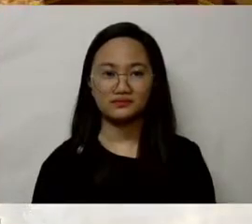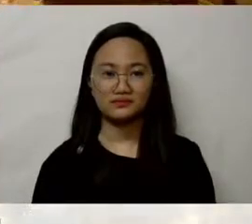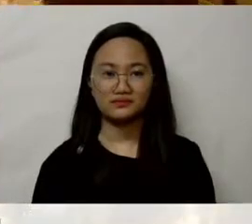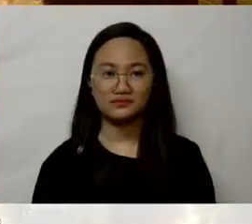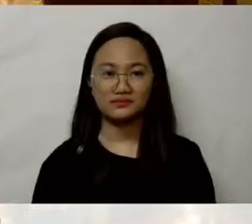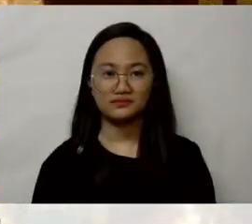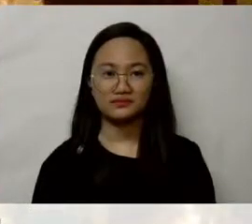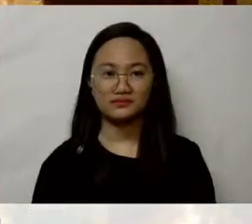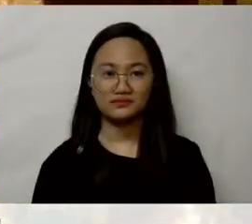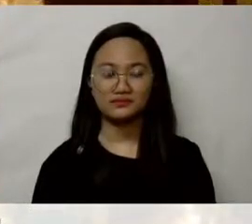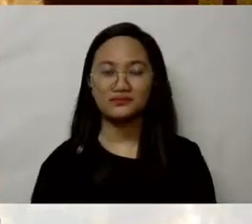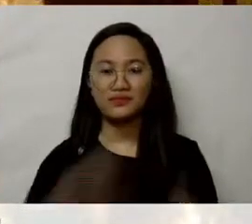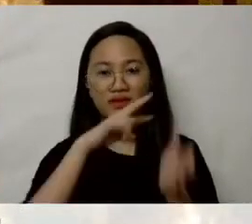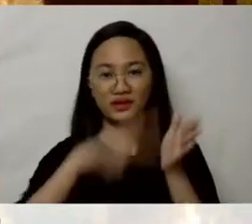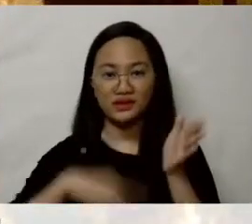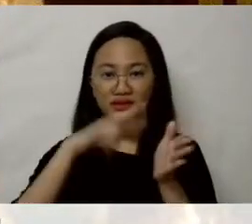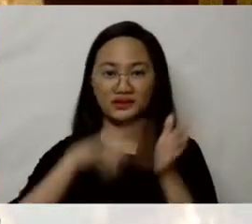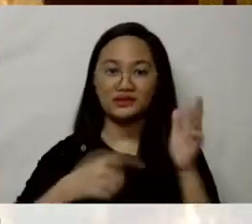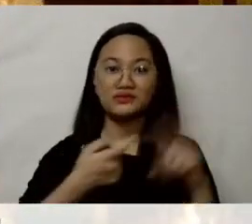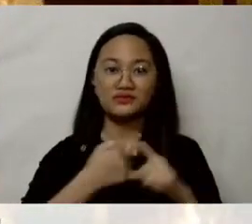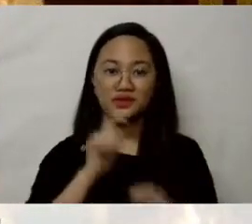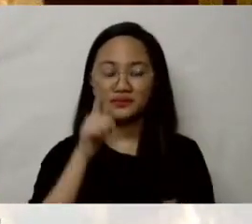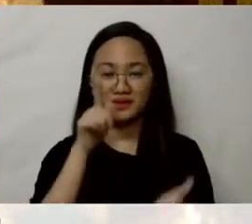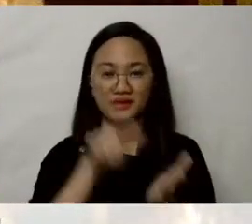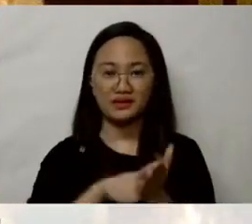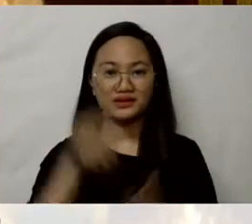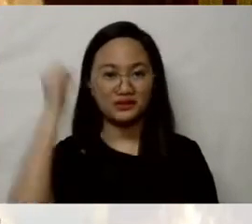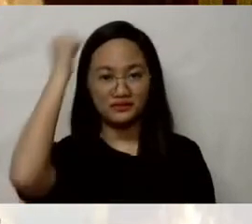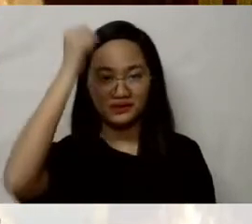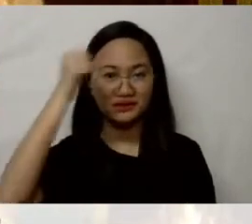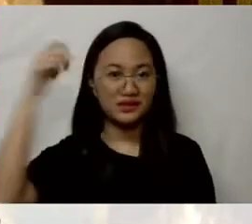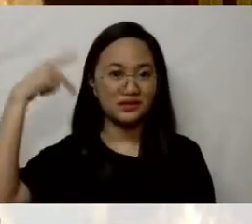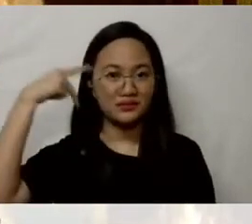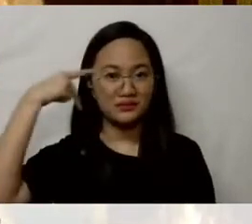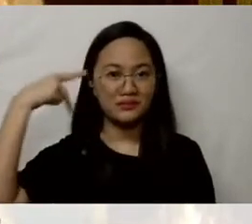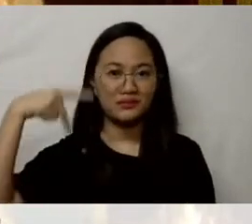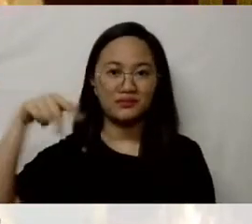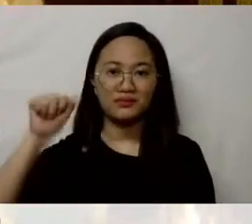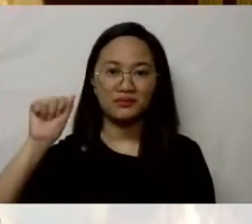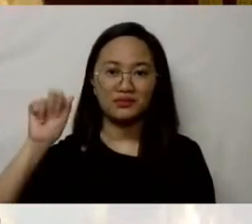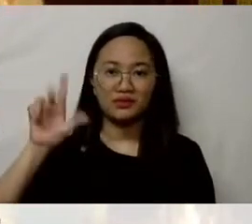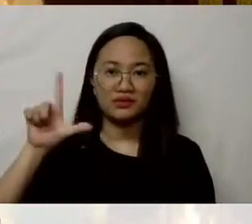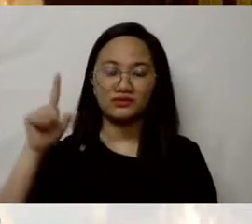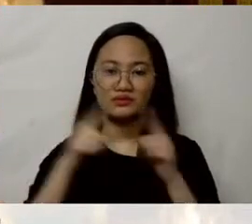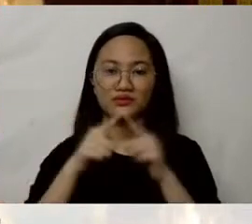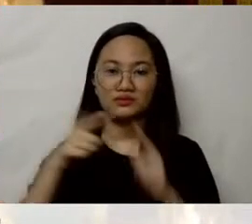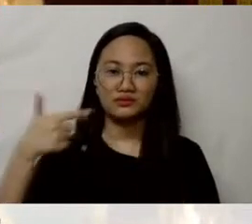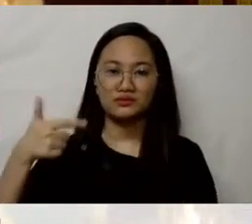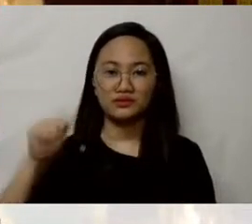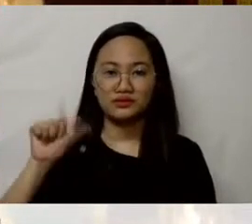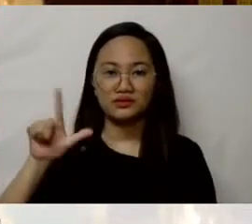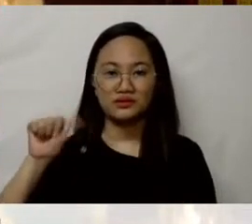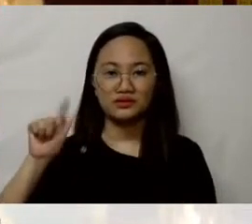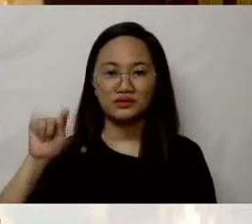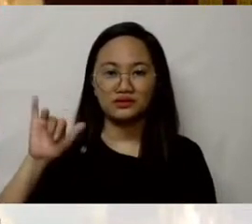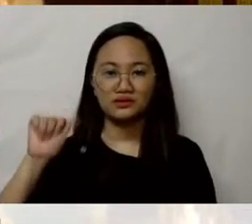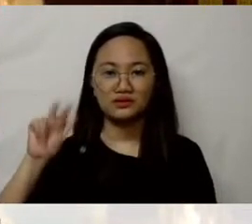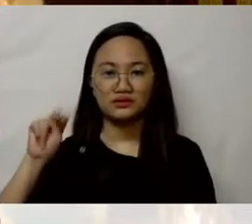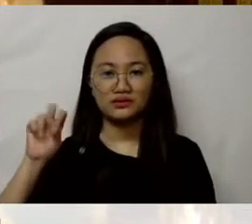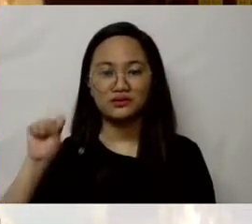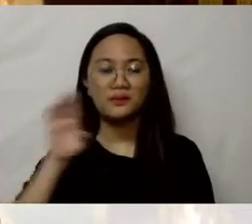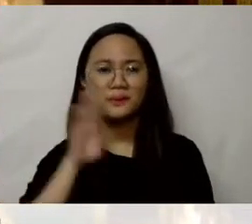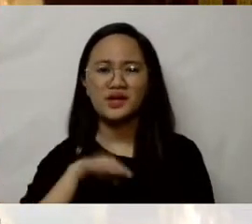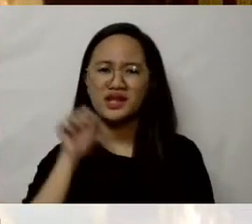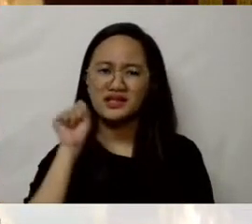A reading from the letter of St. Paul to the Galatians. Brothers and sisters, when the fullness of time